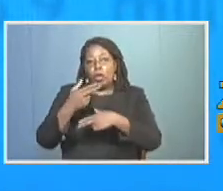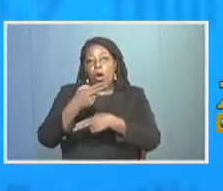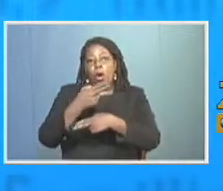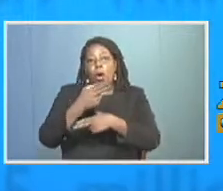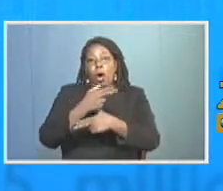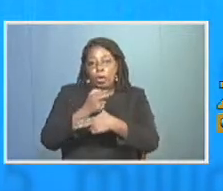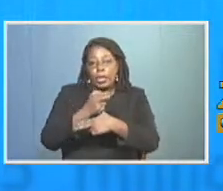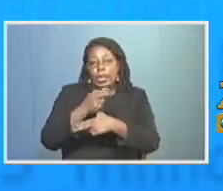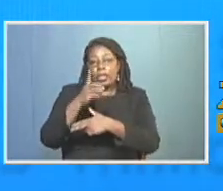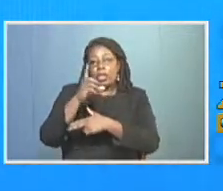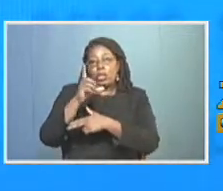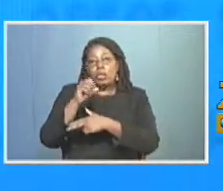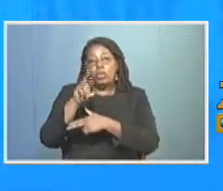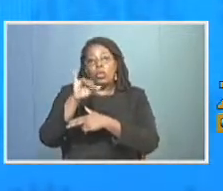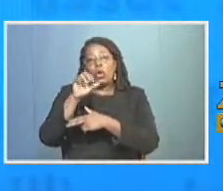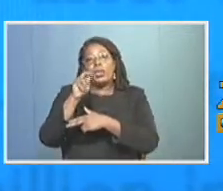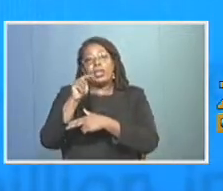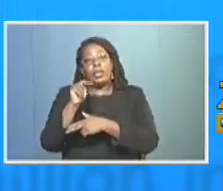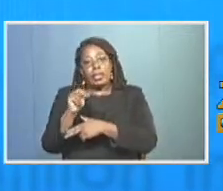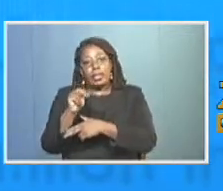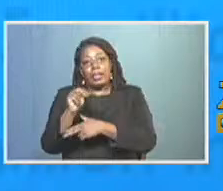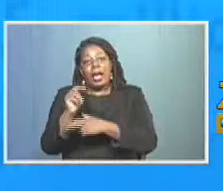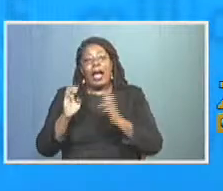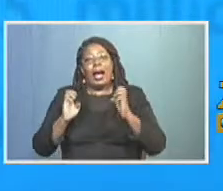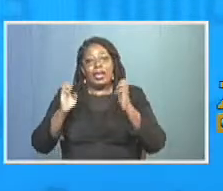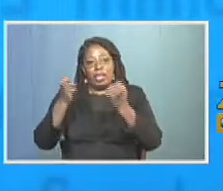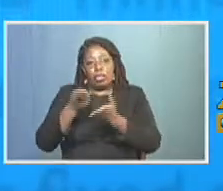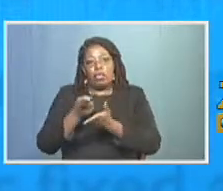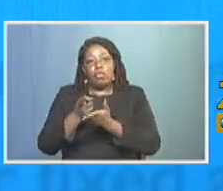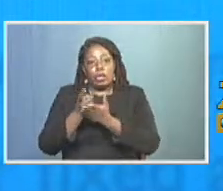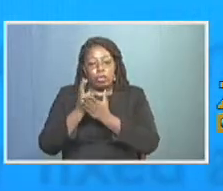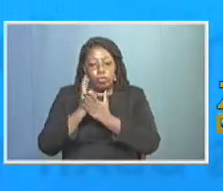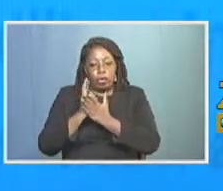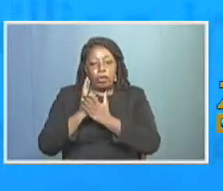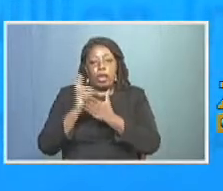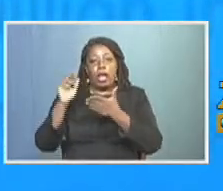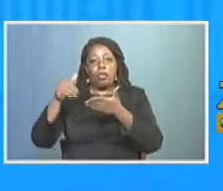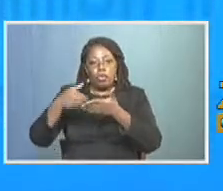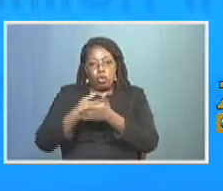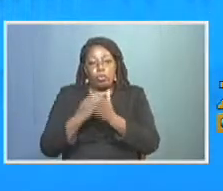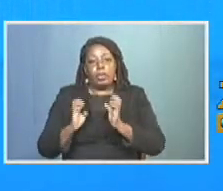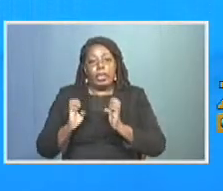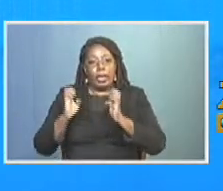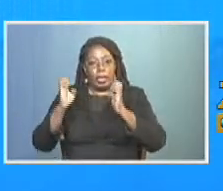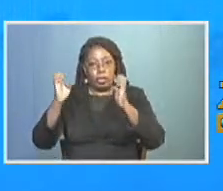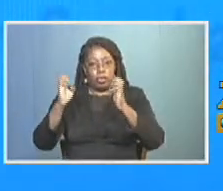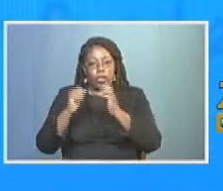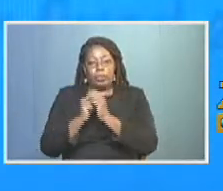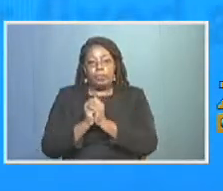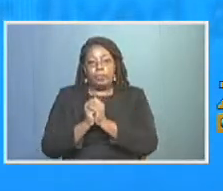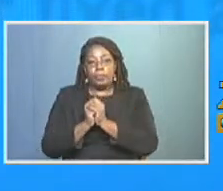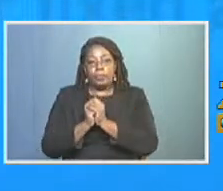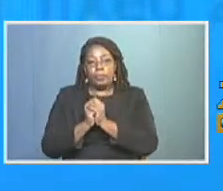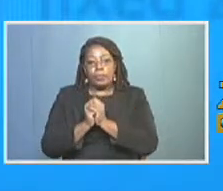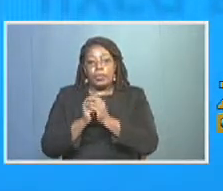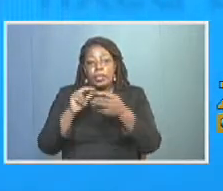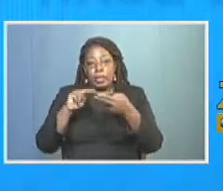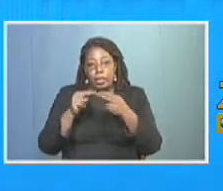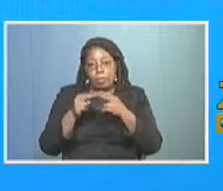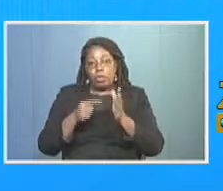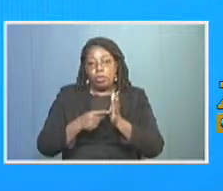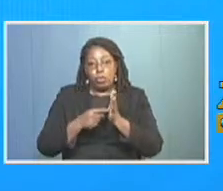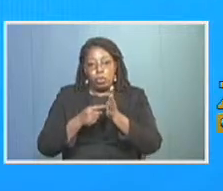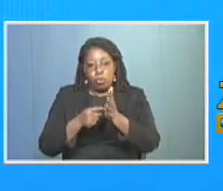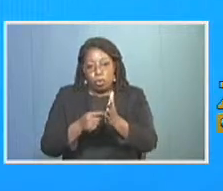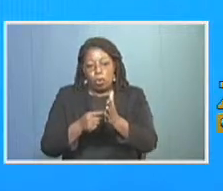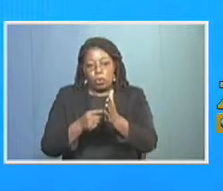and $5.5 million for energy restoration and renewable energy. The Fiscal Snapshot further notes